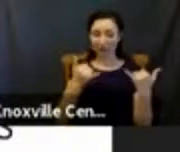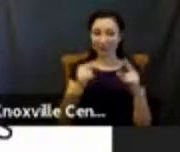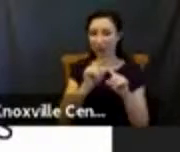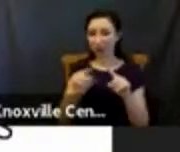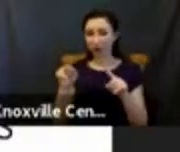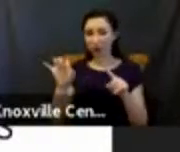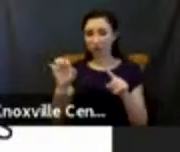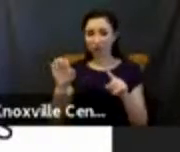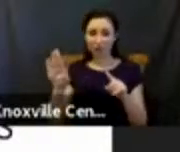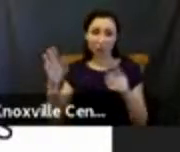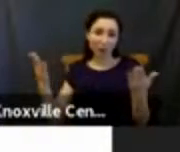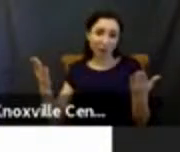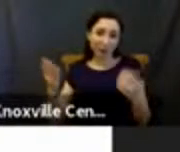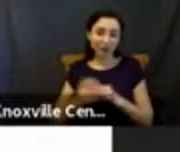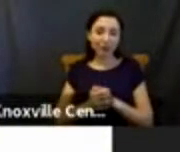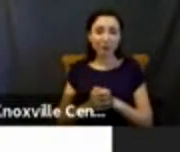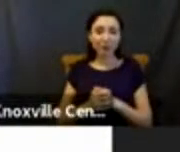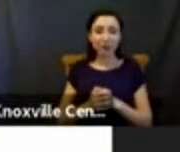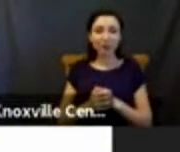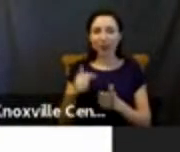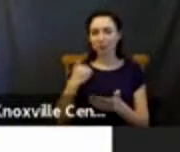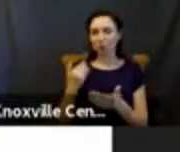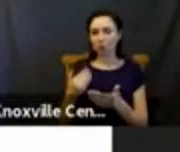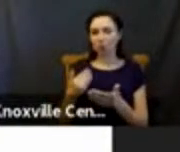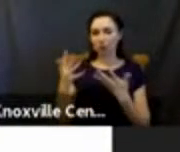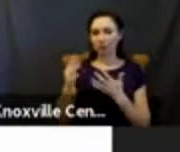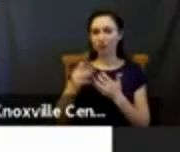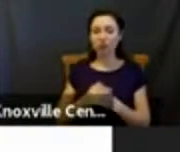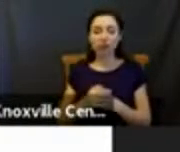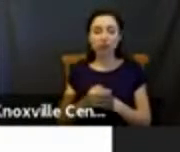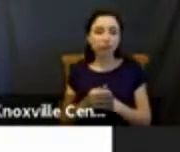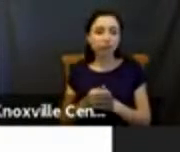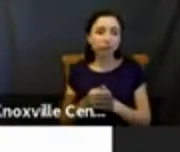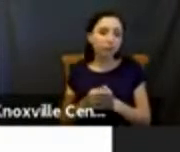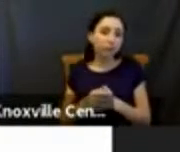yeah, next slide, please. And I'm just about done. So